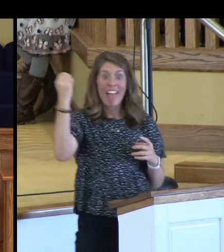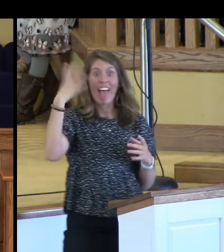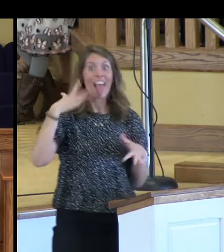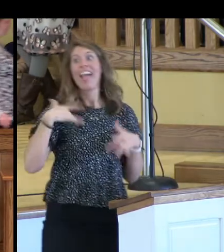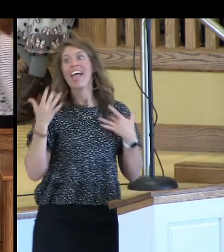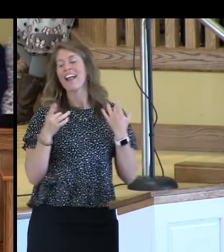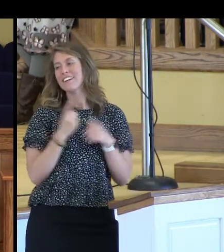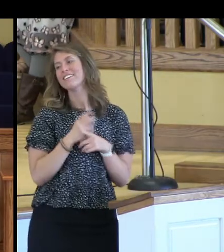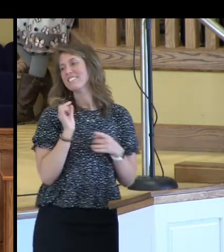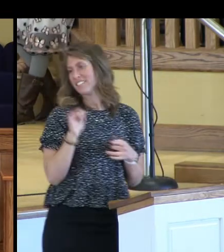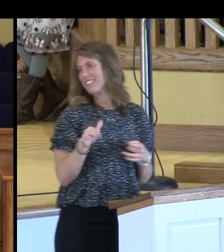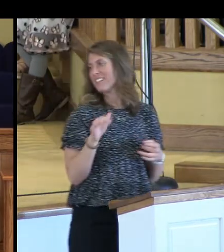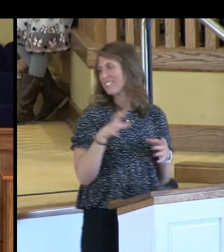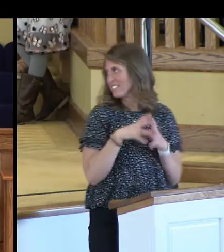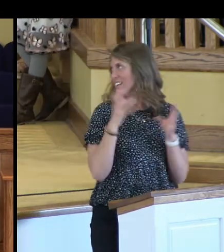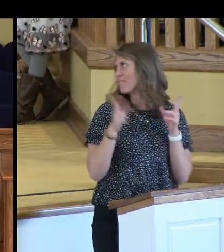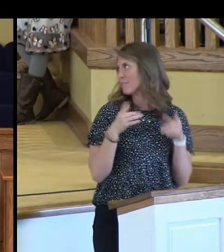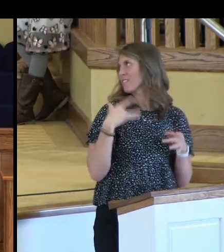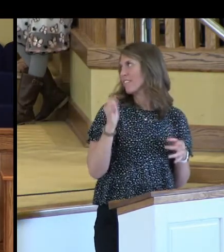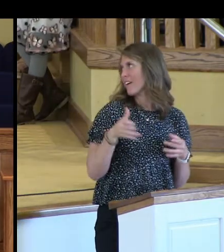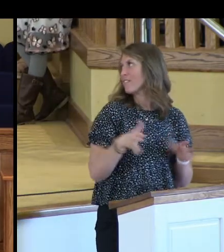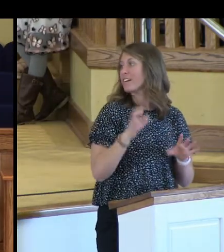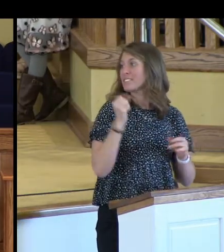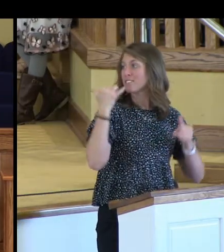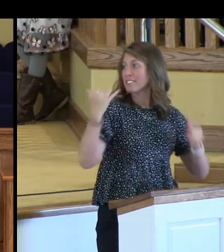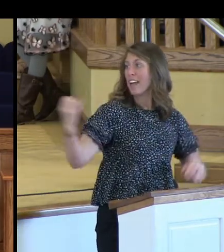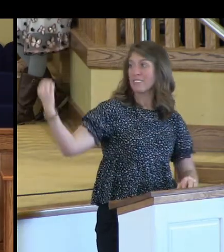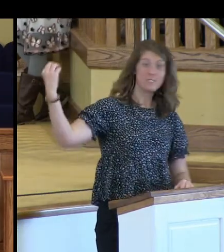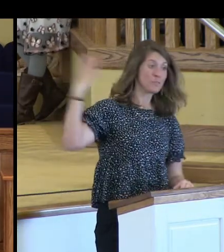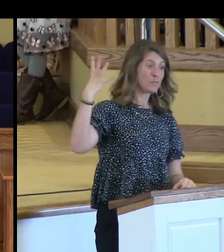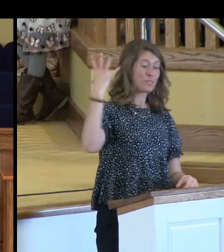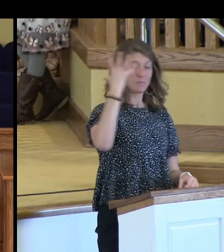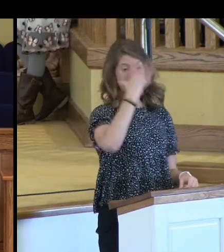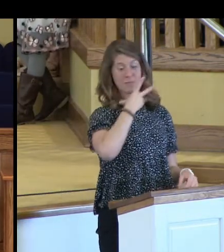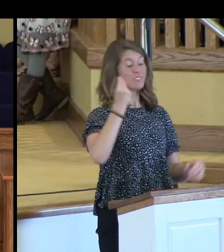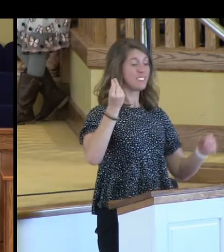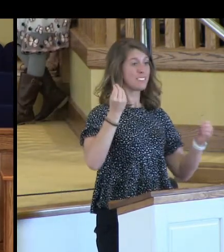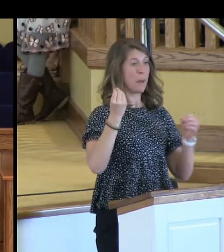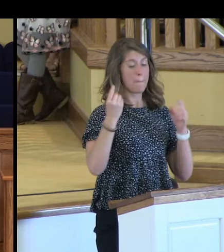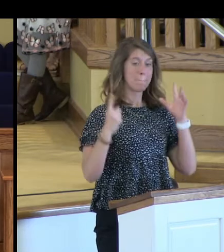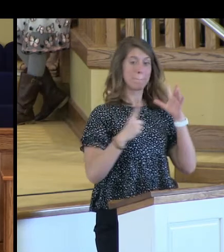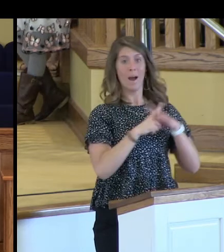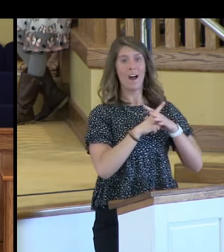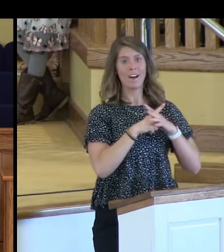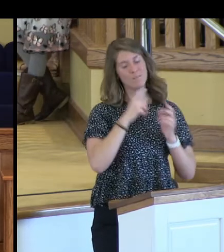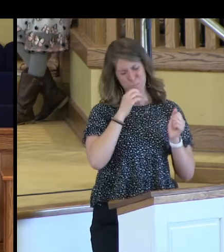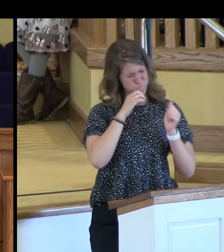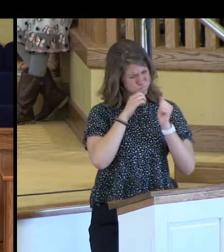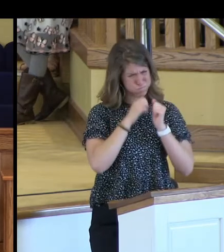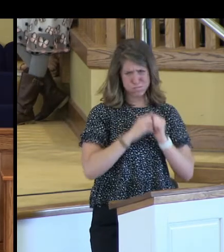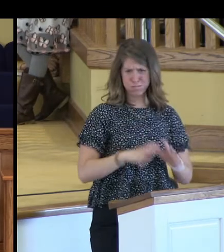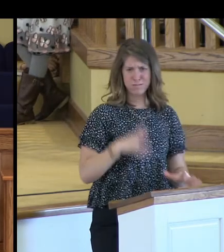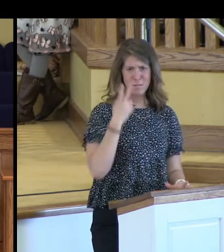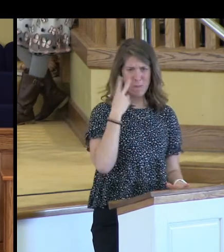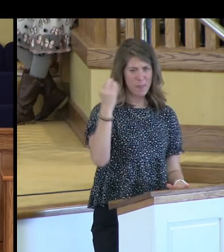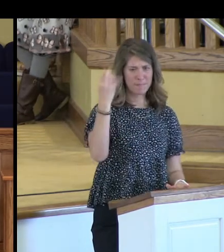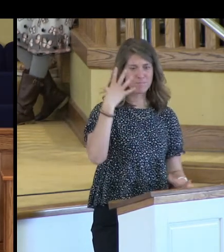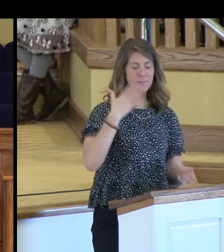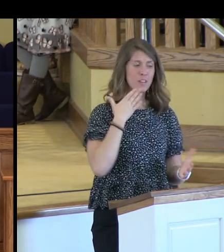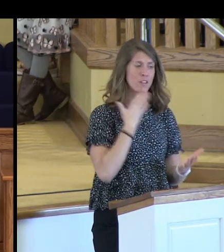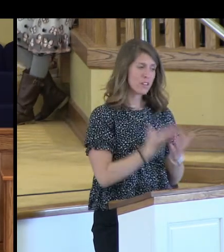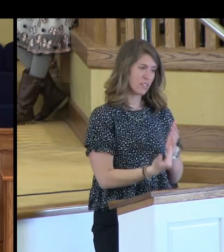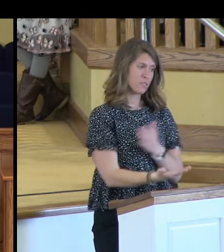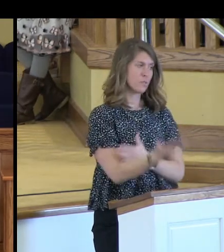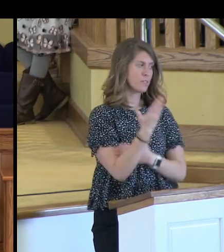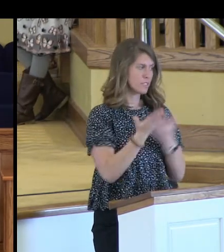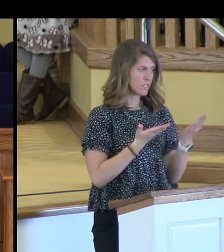of you raising your hands. Yeah, that's a lot of people feel that way. So it's nice this time of year. The sun's out popping, and what a blessing it is. Great service this morning.